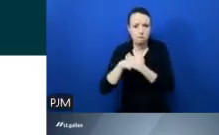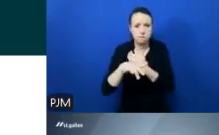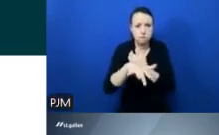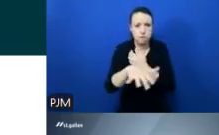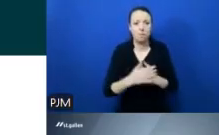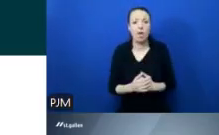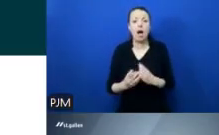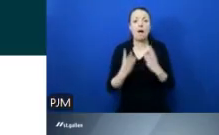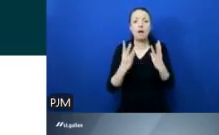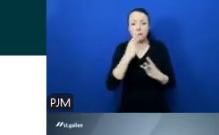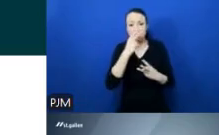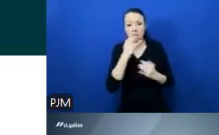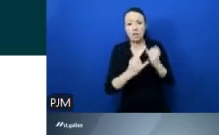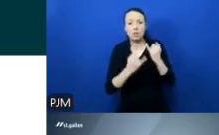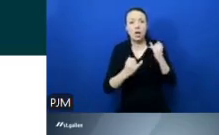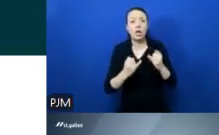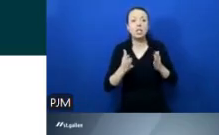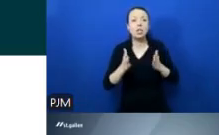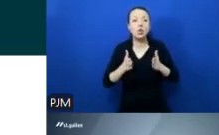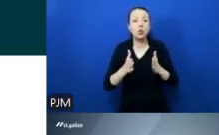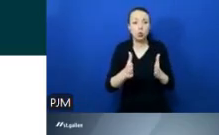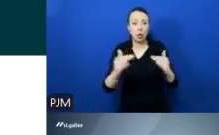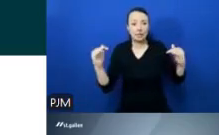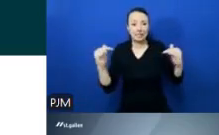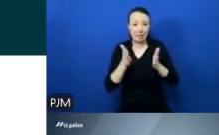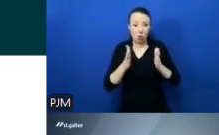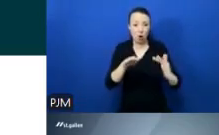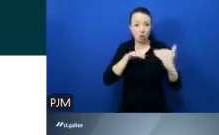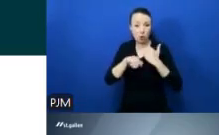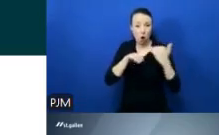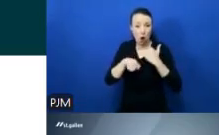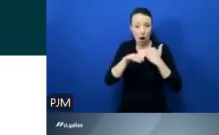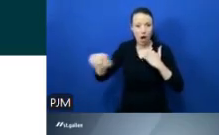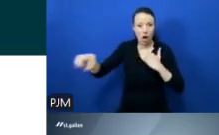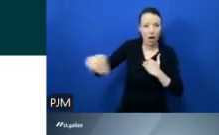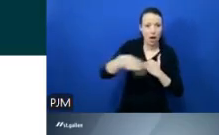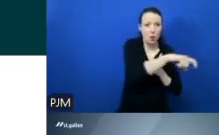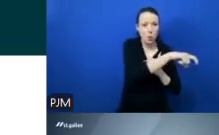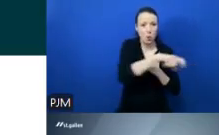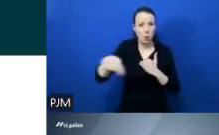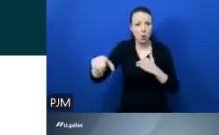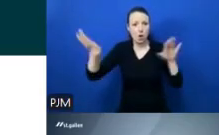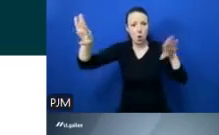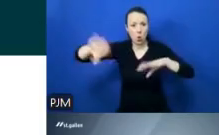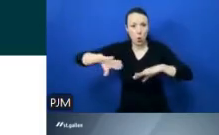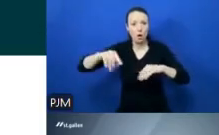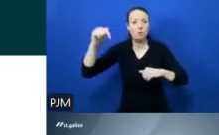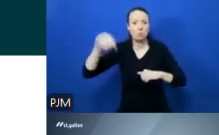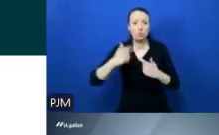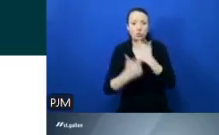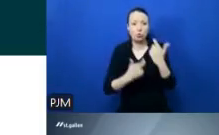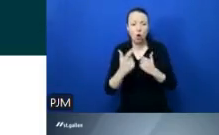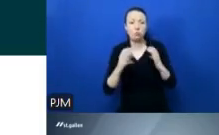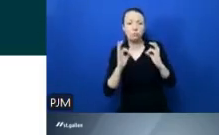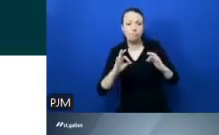most important is the crossing of the ditch and the road. We have to make the